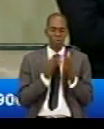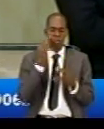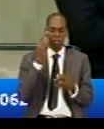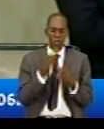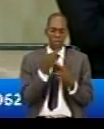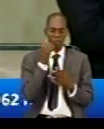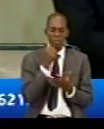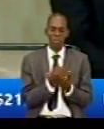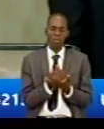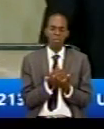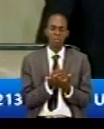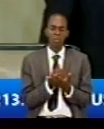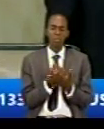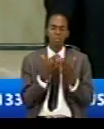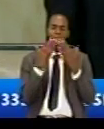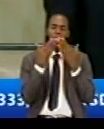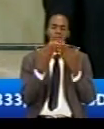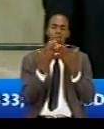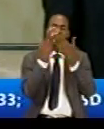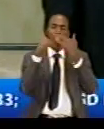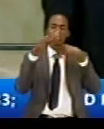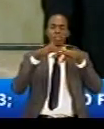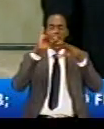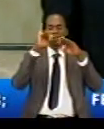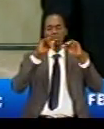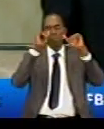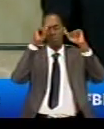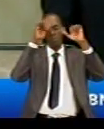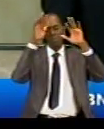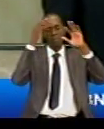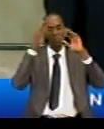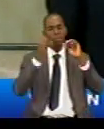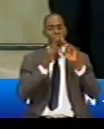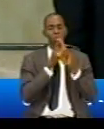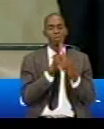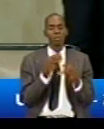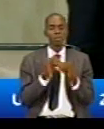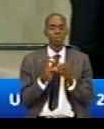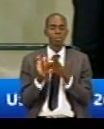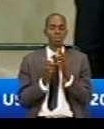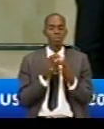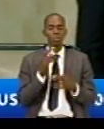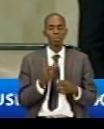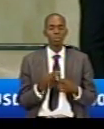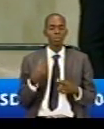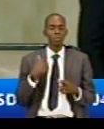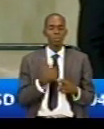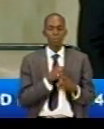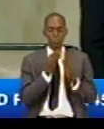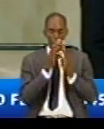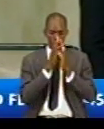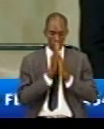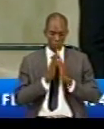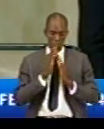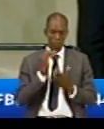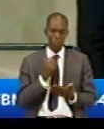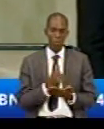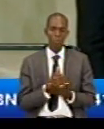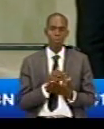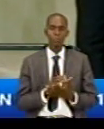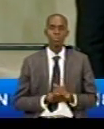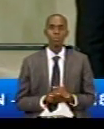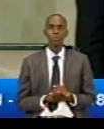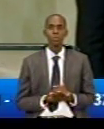name. Thank you, Heavenly Father, for the answer. Jesus' name we pray.